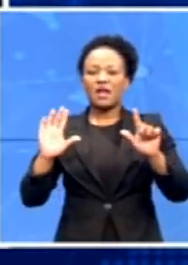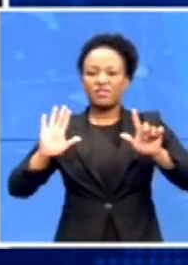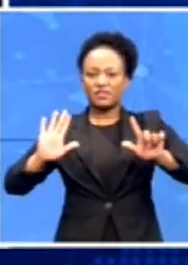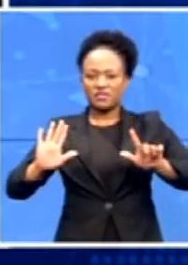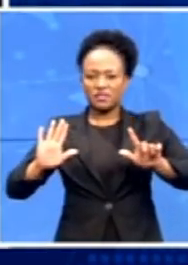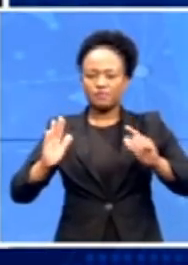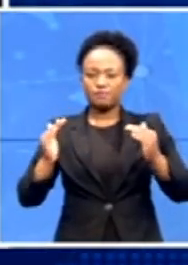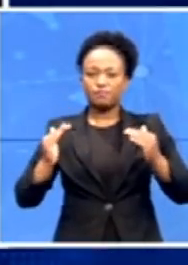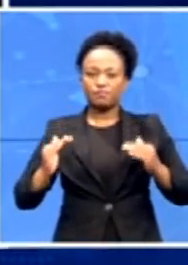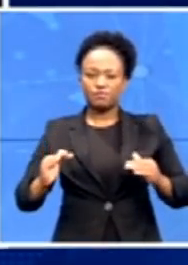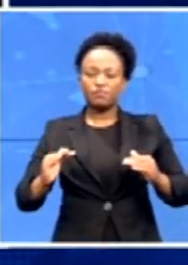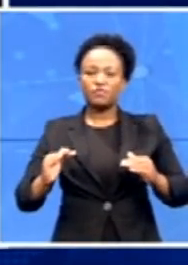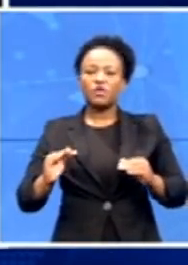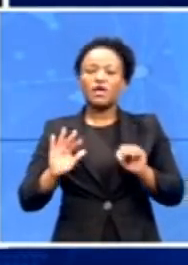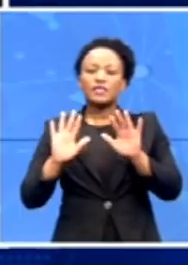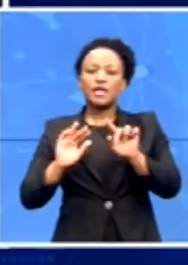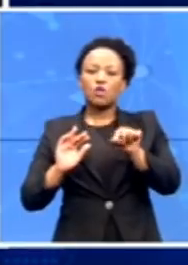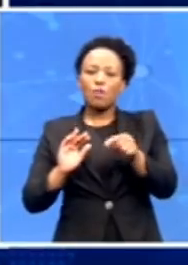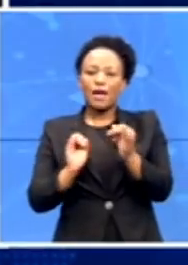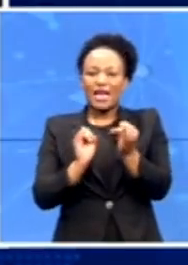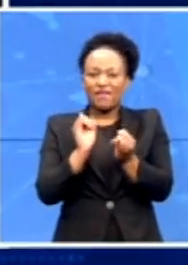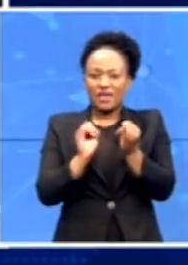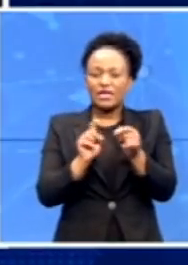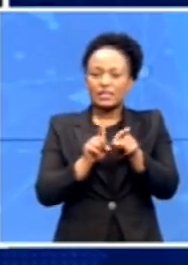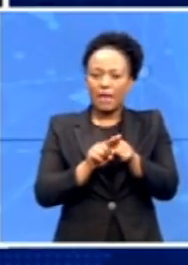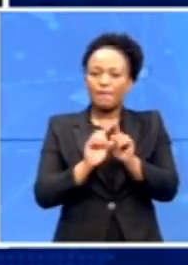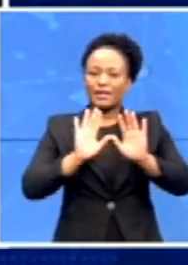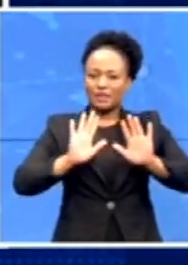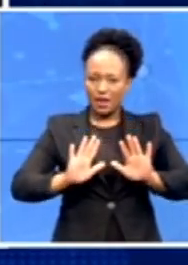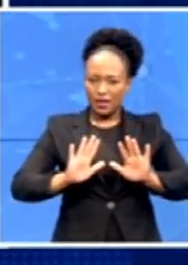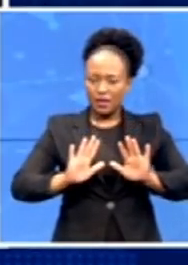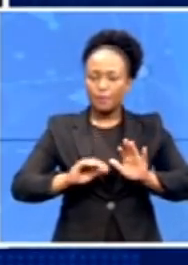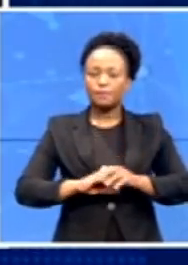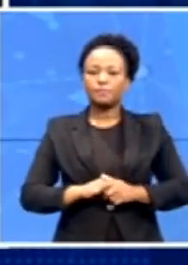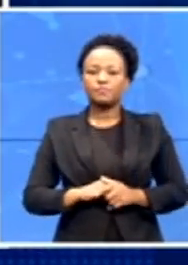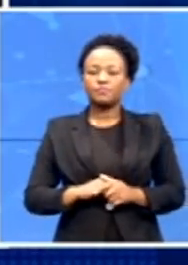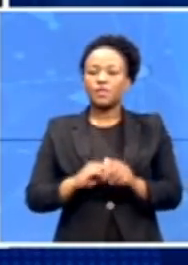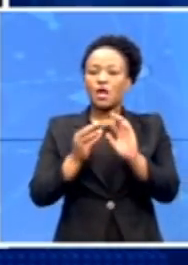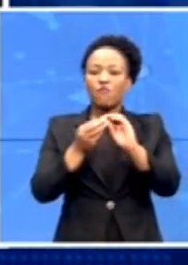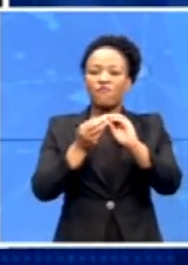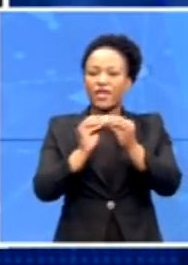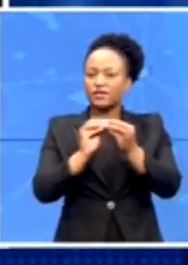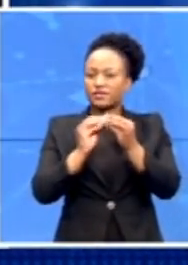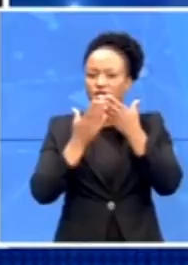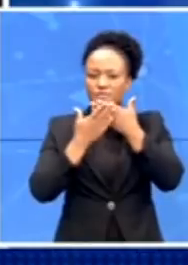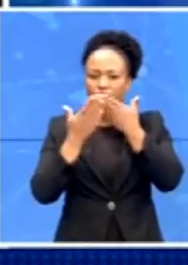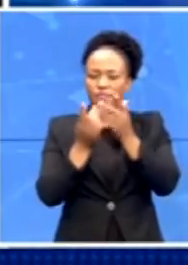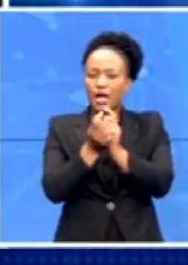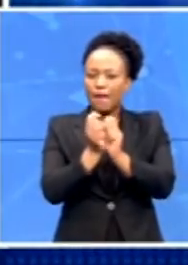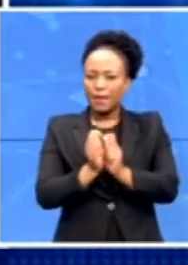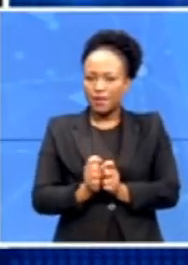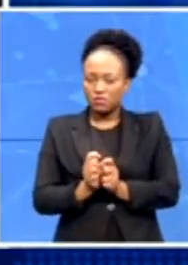11 and 12 thereof, no corrections and or amendments are effected to the contents of